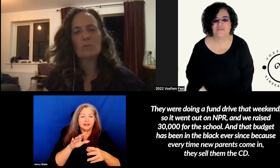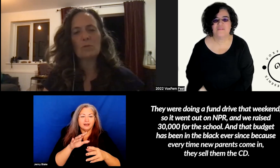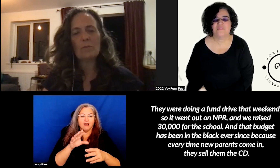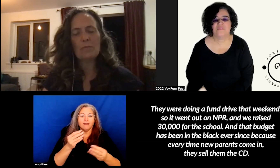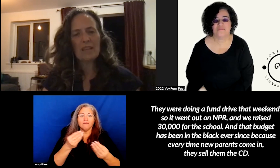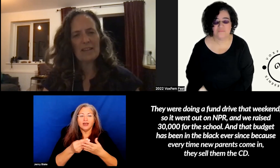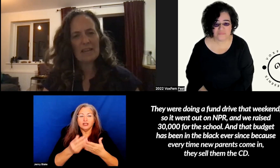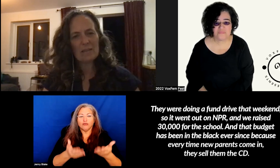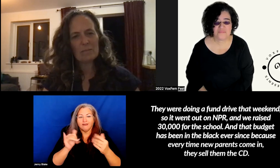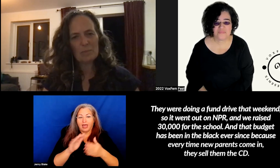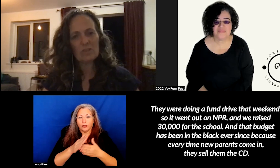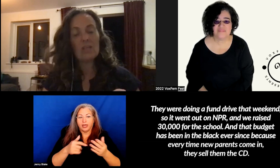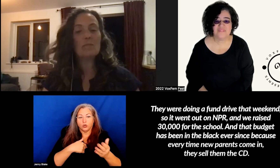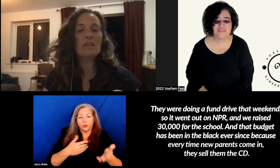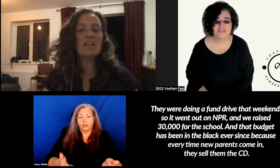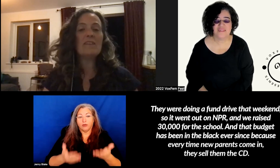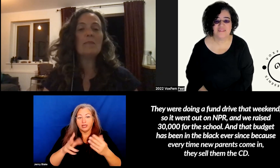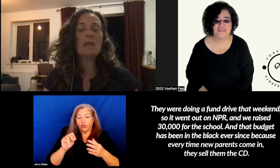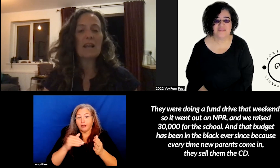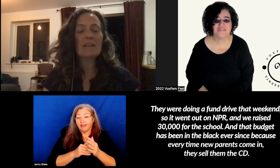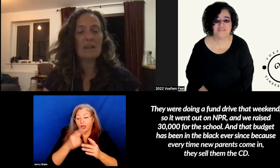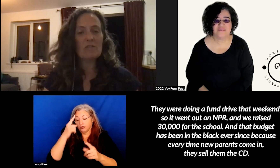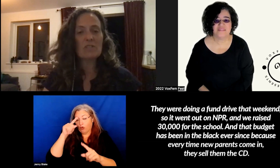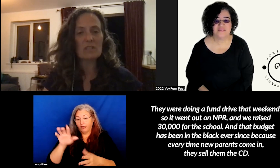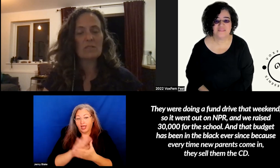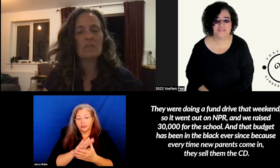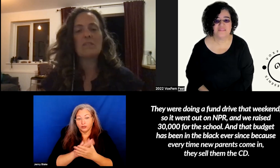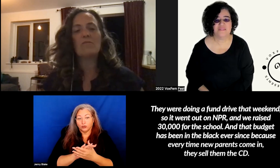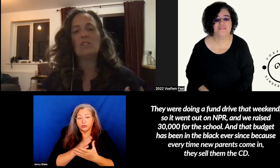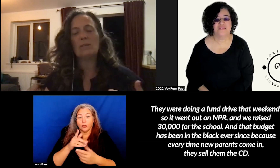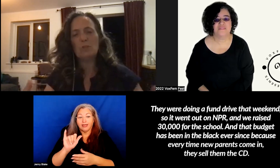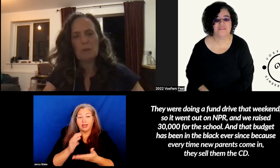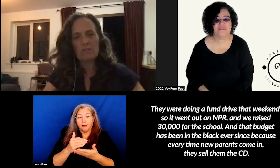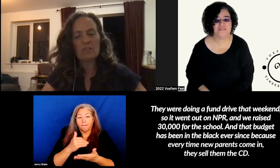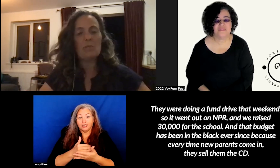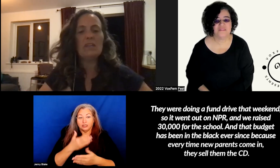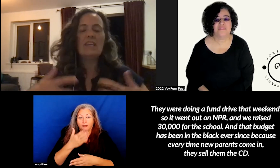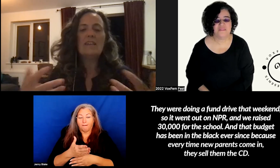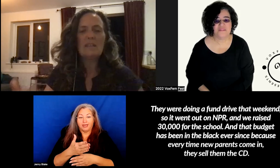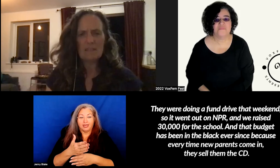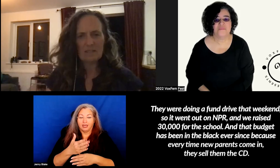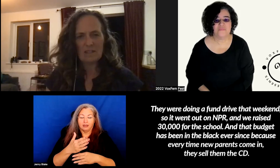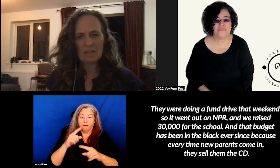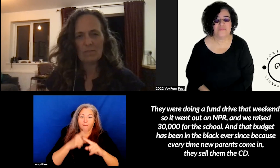for the school. And that budget has been in the black ever since, because every time new parents come in, they sell